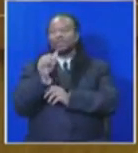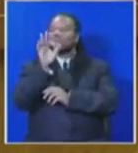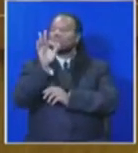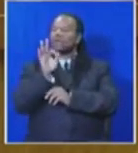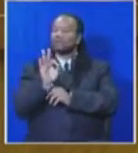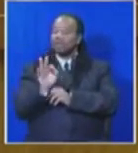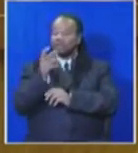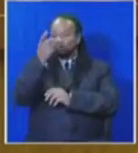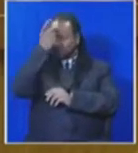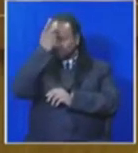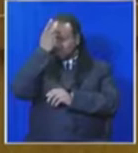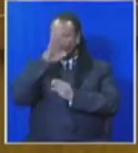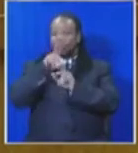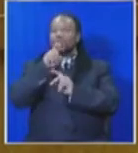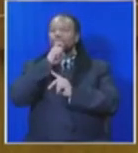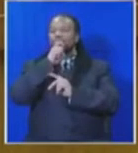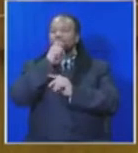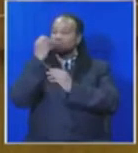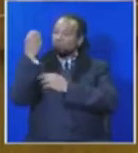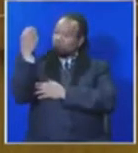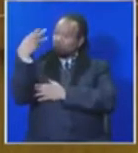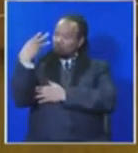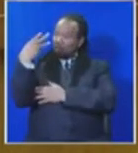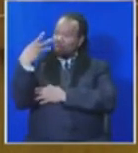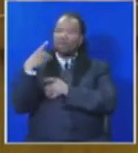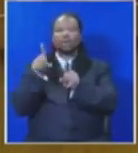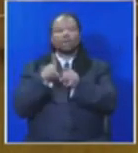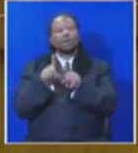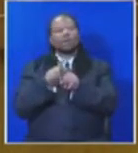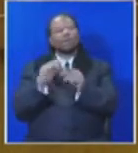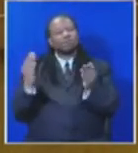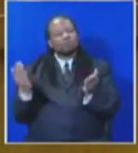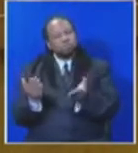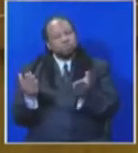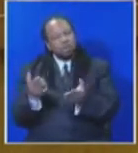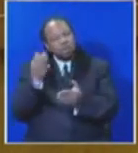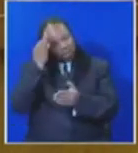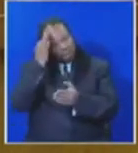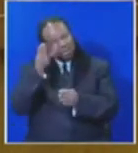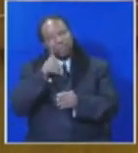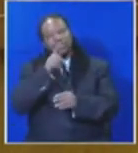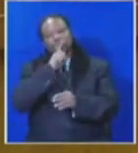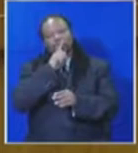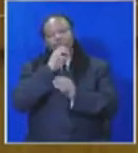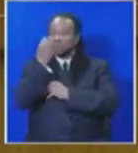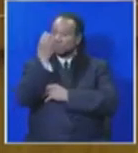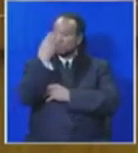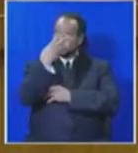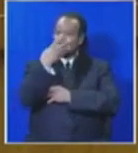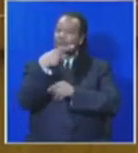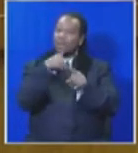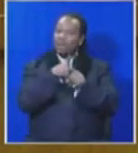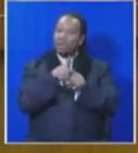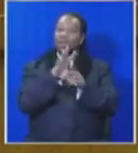from renewables, a change prompted by the German public in pushing their government toward renewable energy solutions, starting with